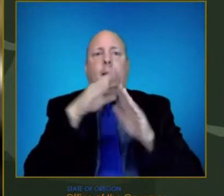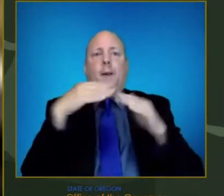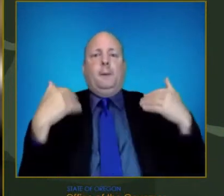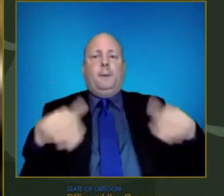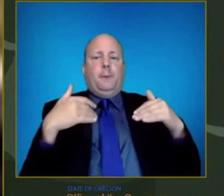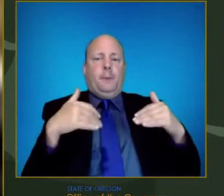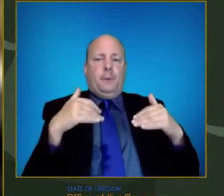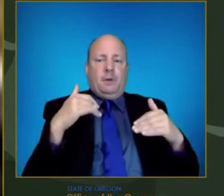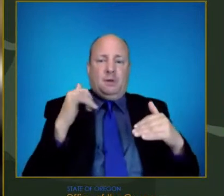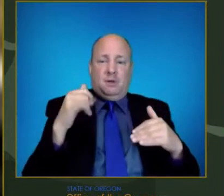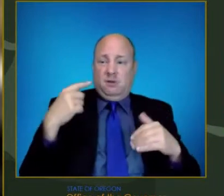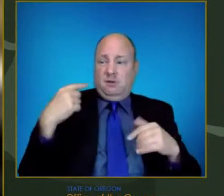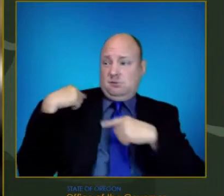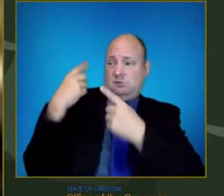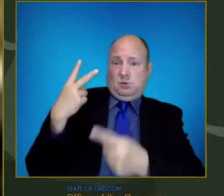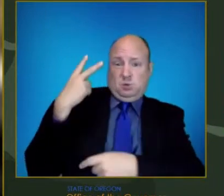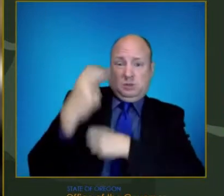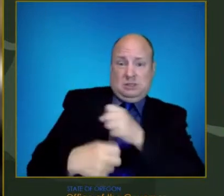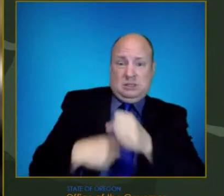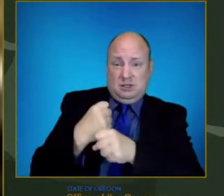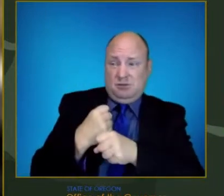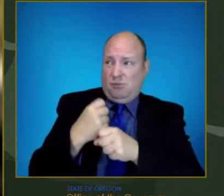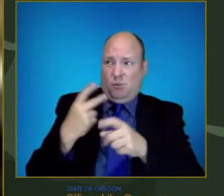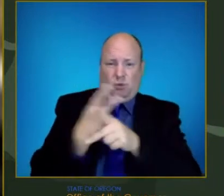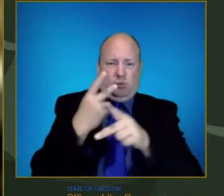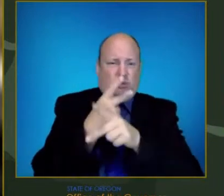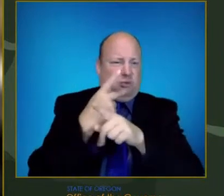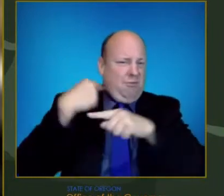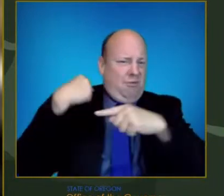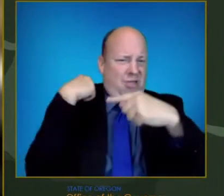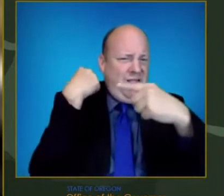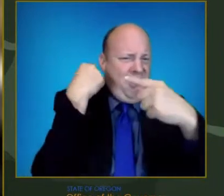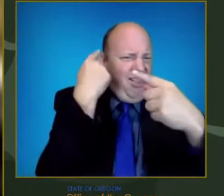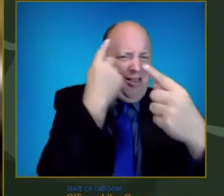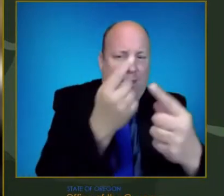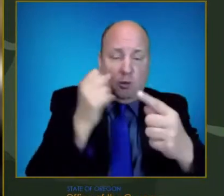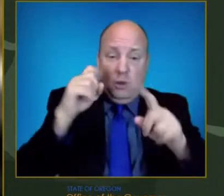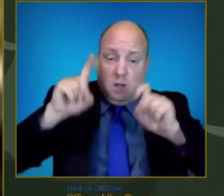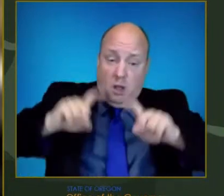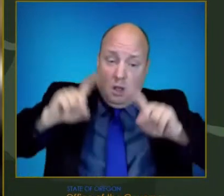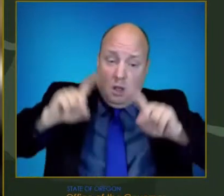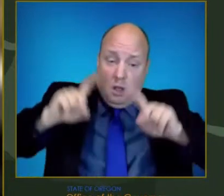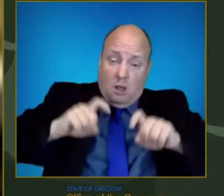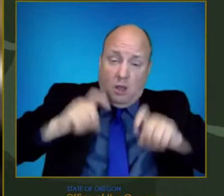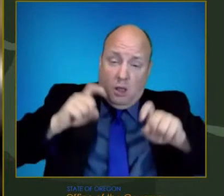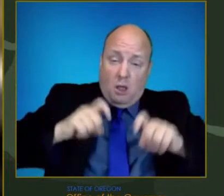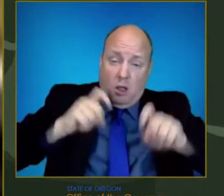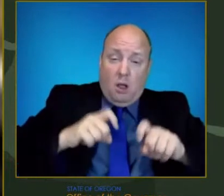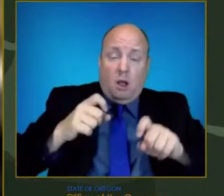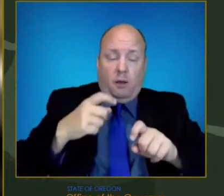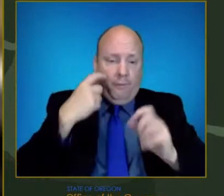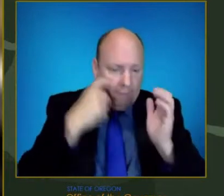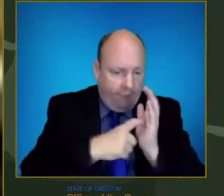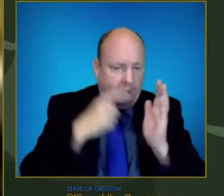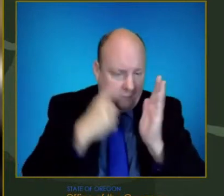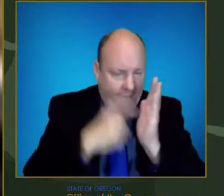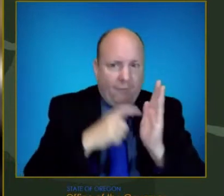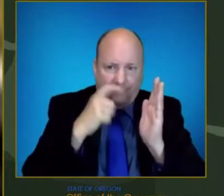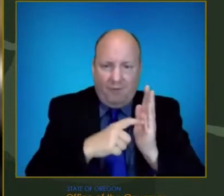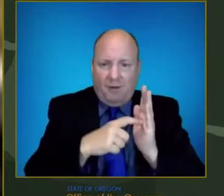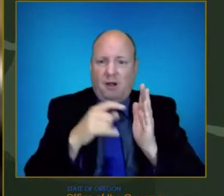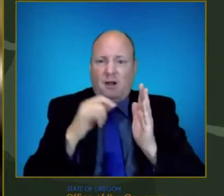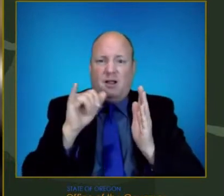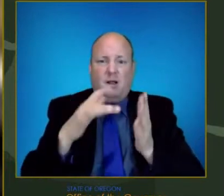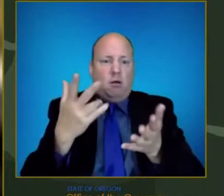And people are getting tested because they have symptoms, because they are exposed. And so that uses up a lot of tests that just